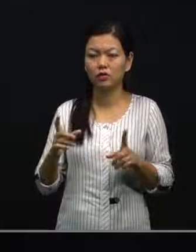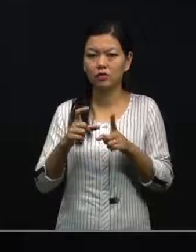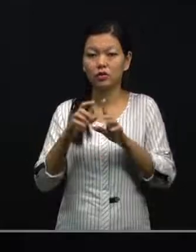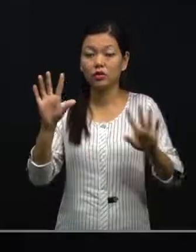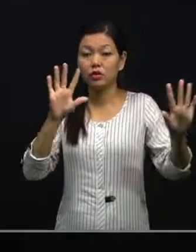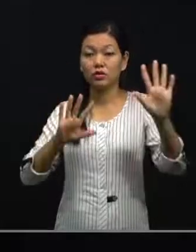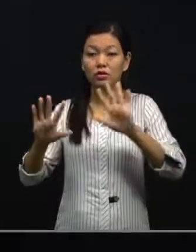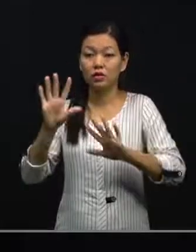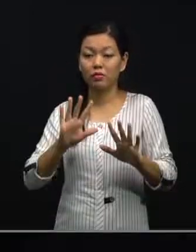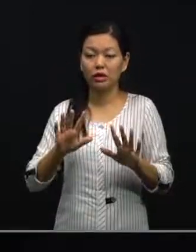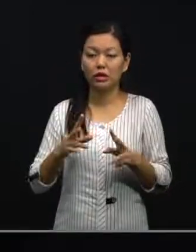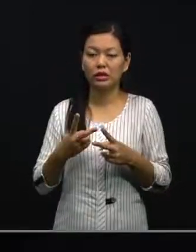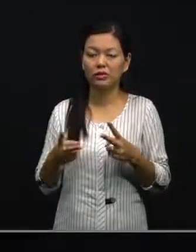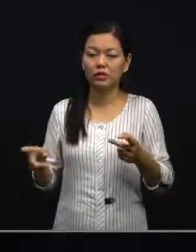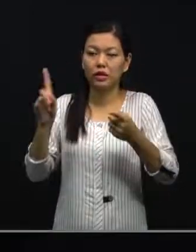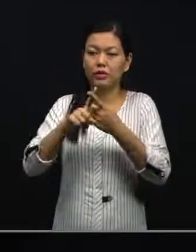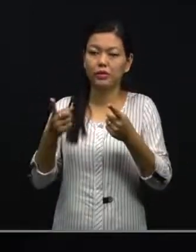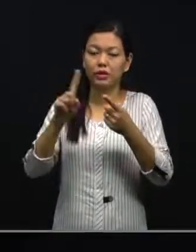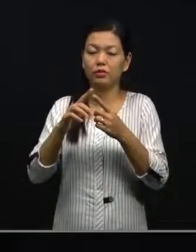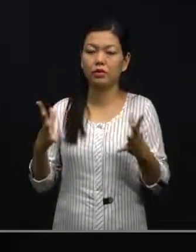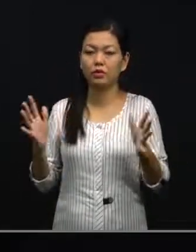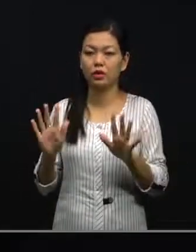of Cheshire, he came, and